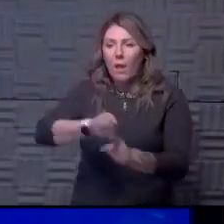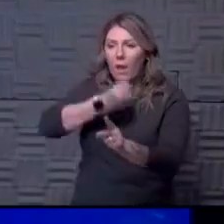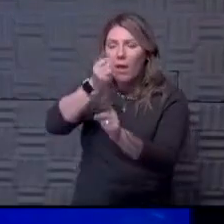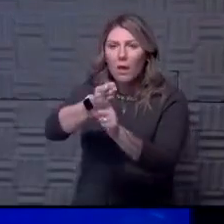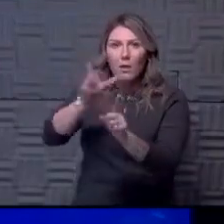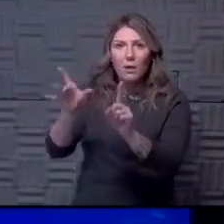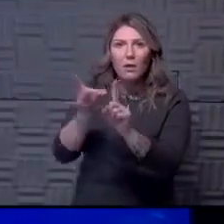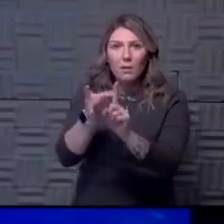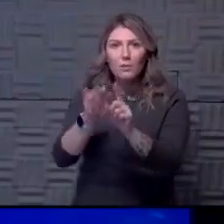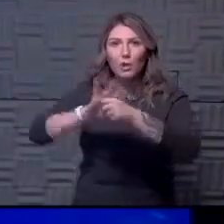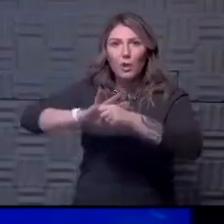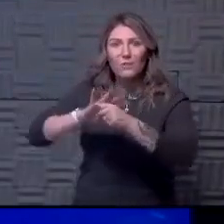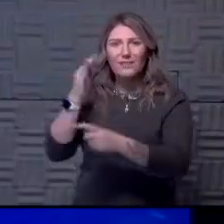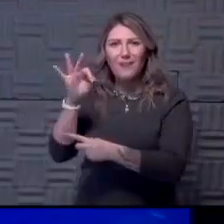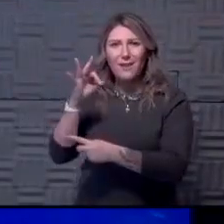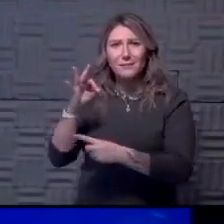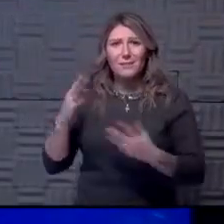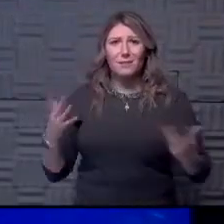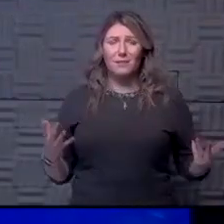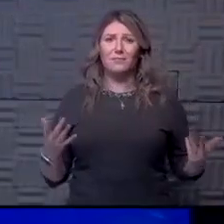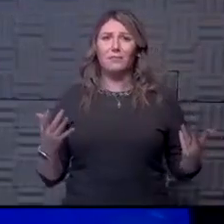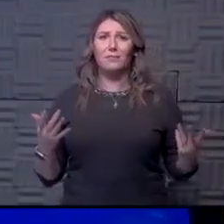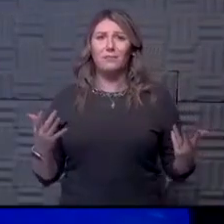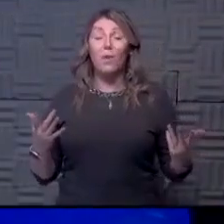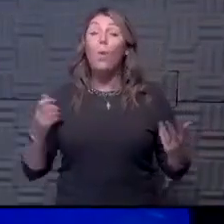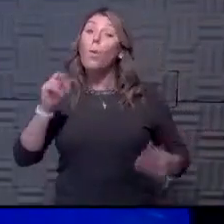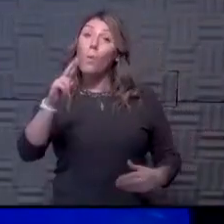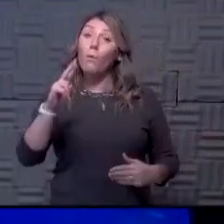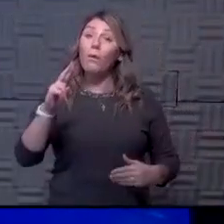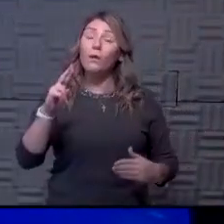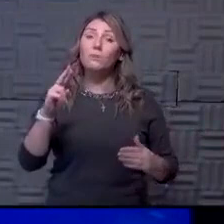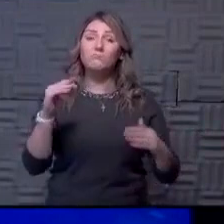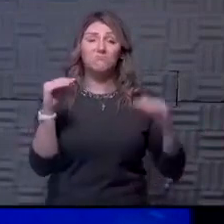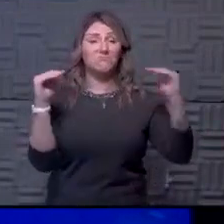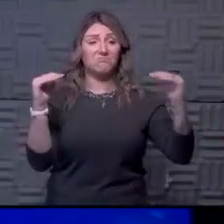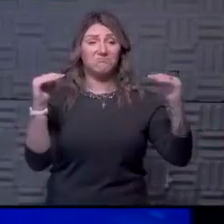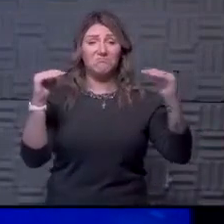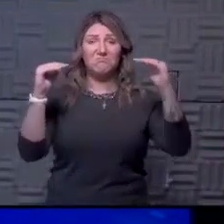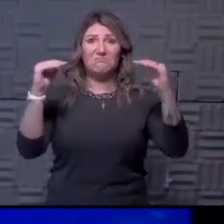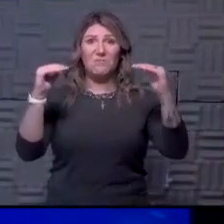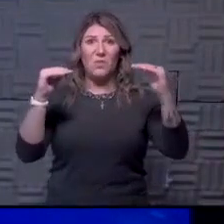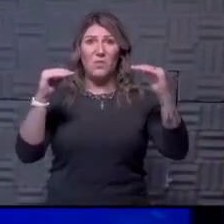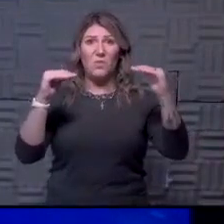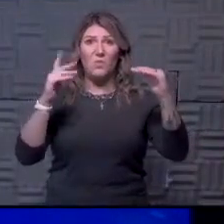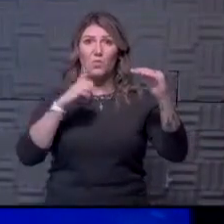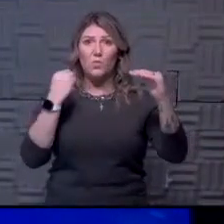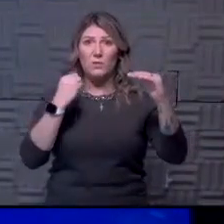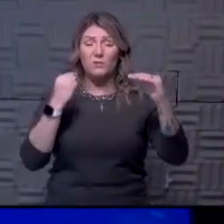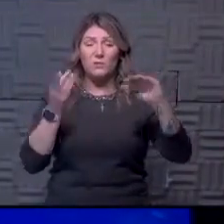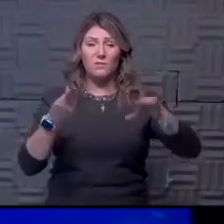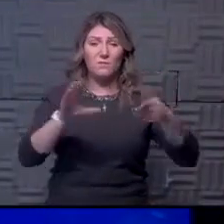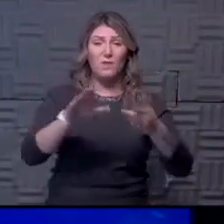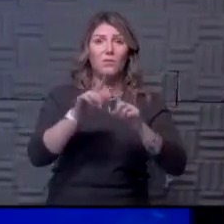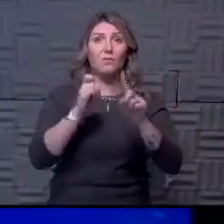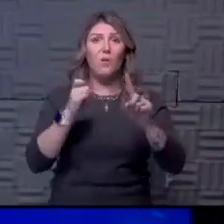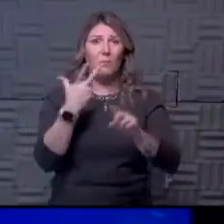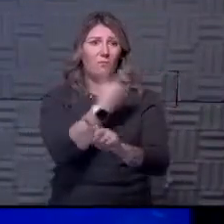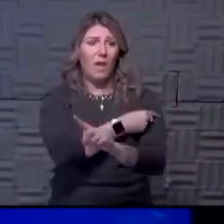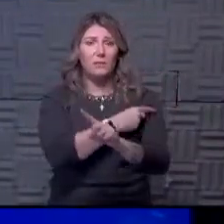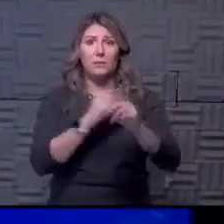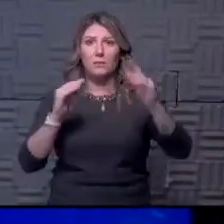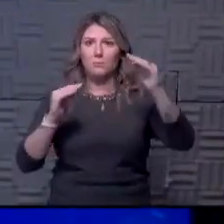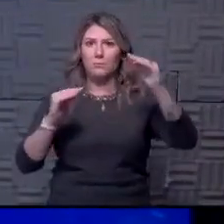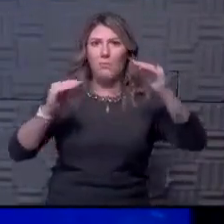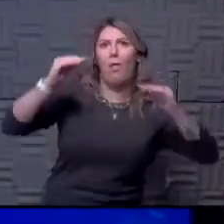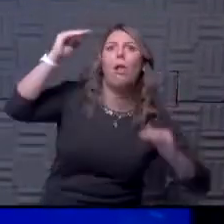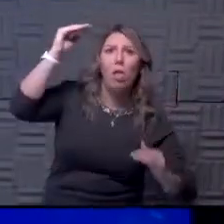COVID-19. Yeah. Or the risk of death from a vaccination. And